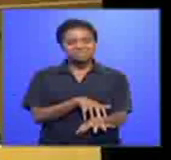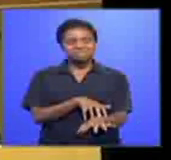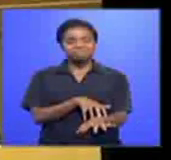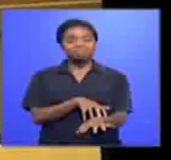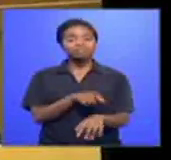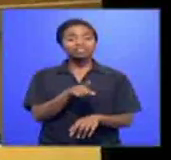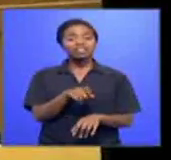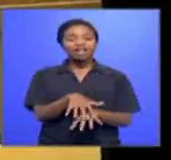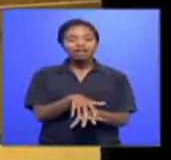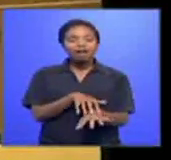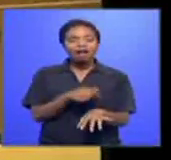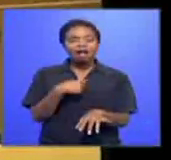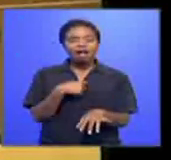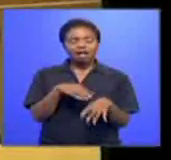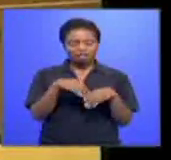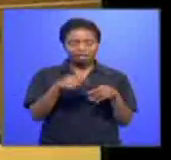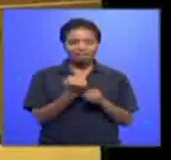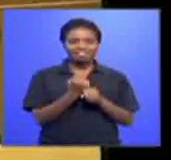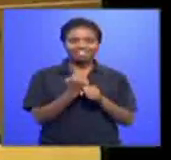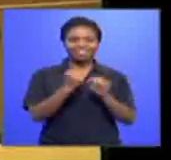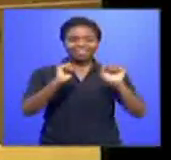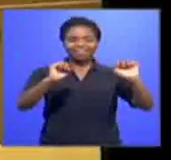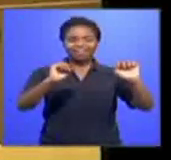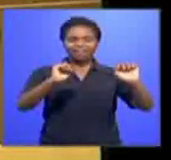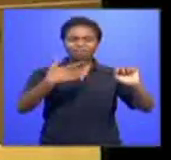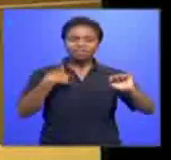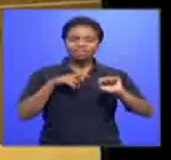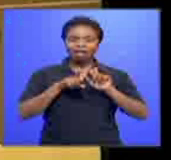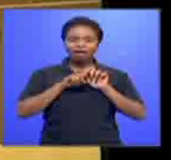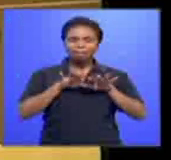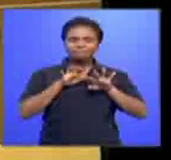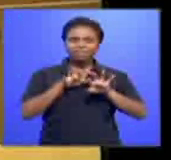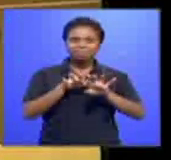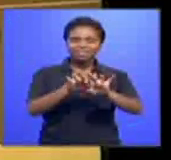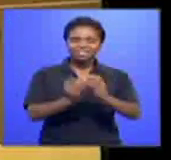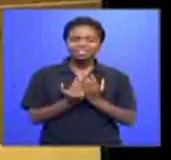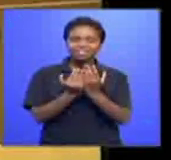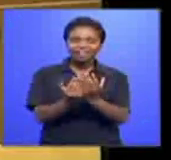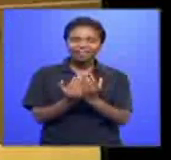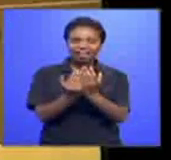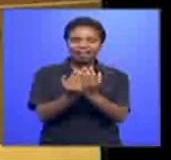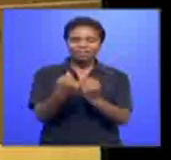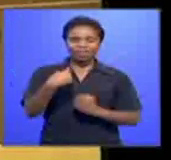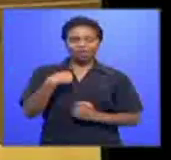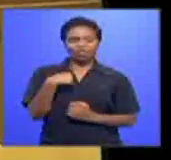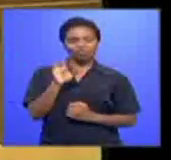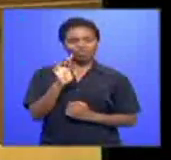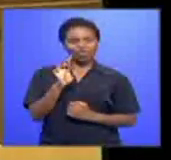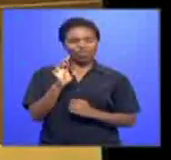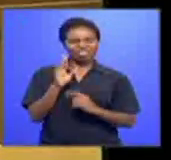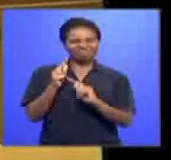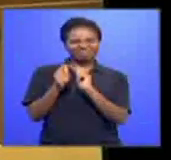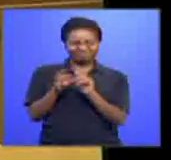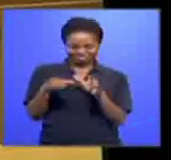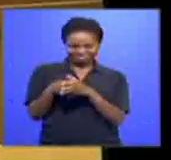the escape from Marshall Square, as well as the start of the Rivonia trial.